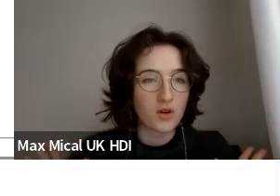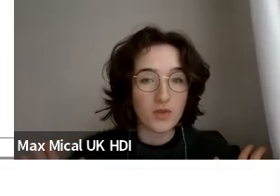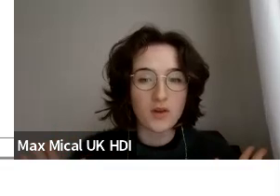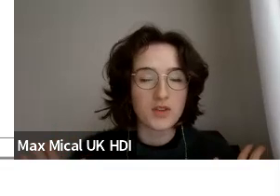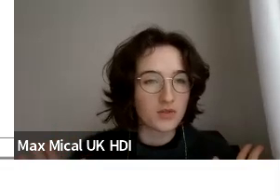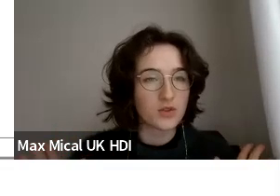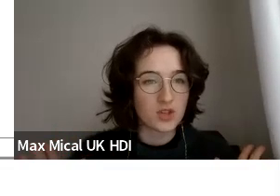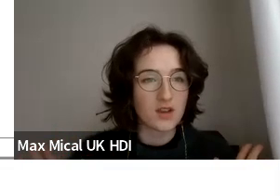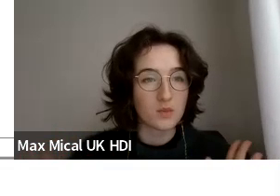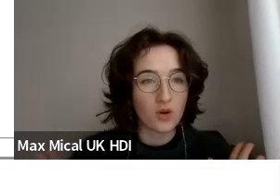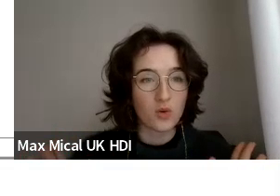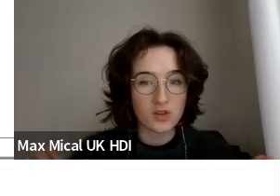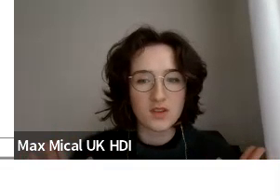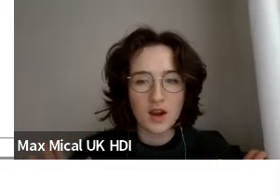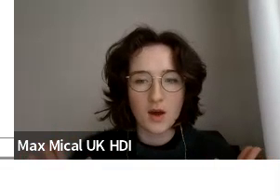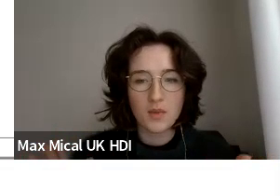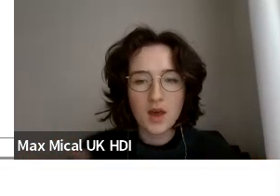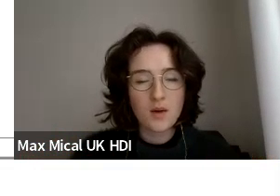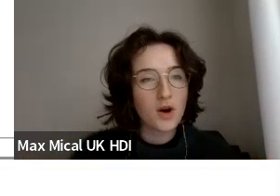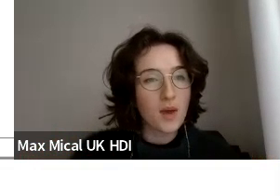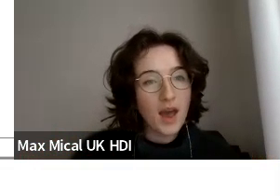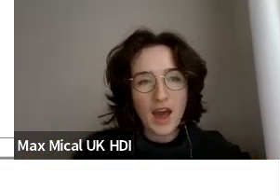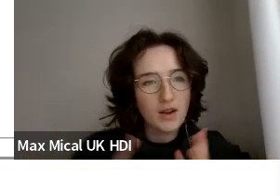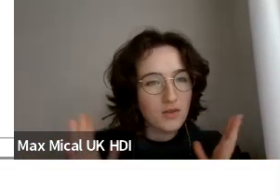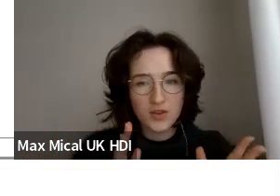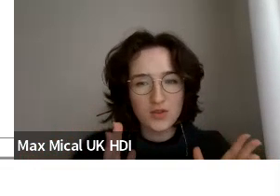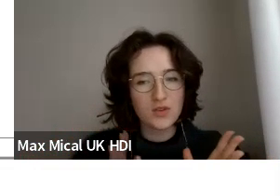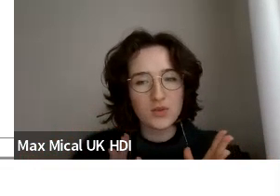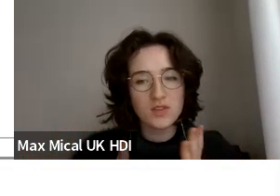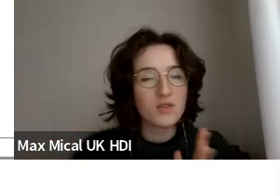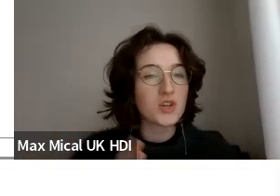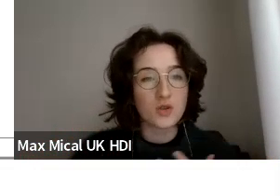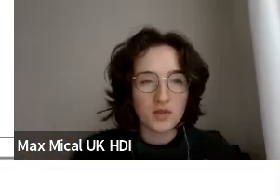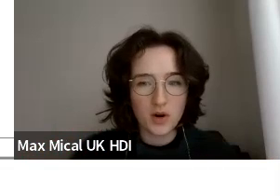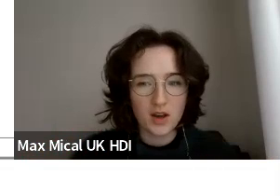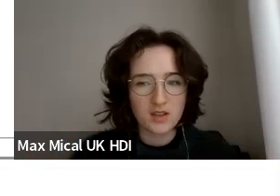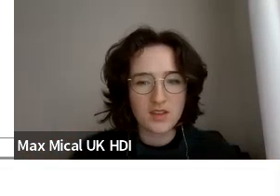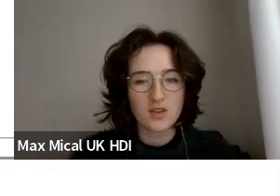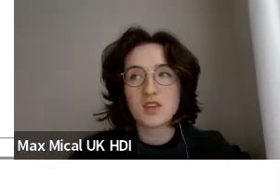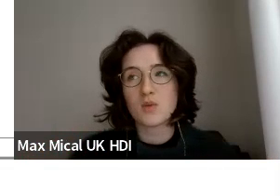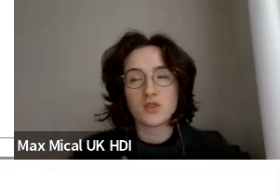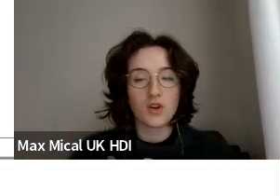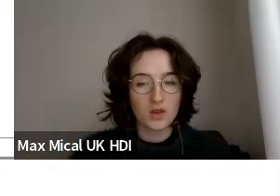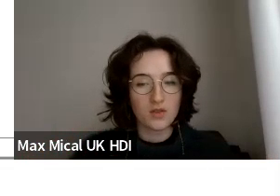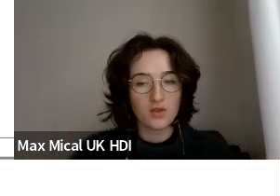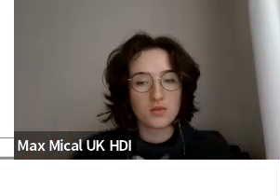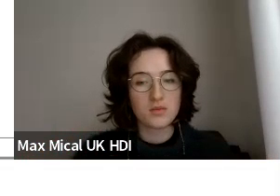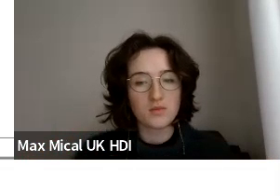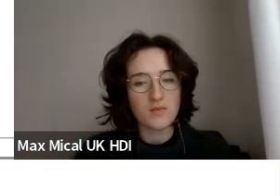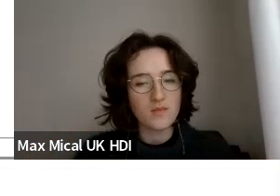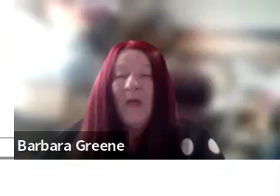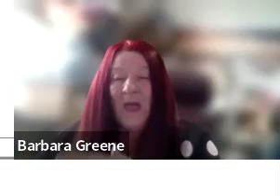probably more involved in the future as more goals are set up. Barb, how did it feel to see a visual of the process that your team was going